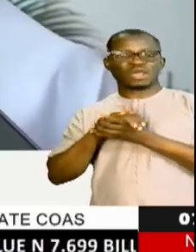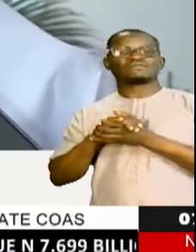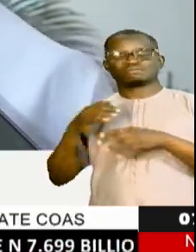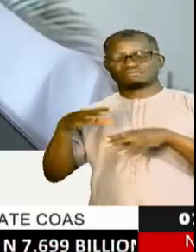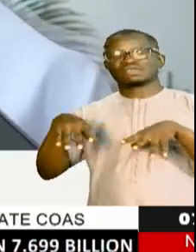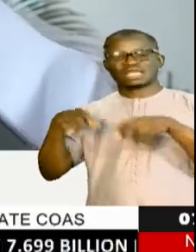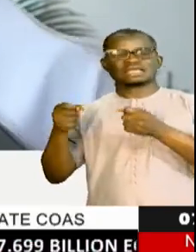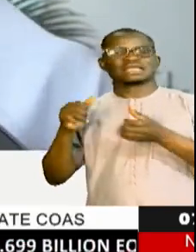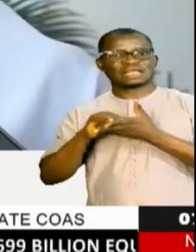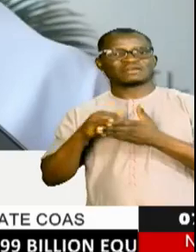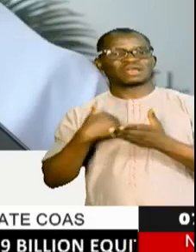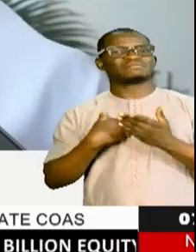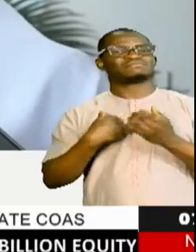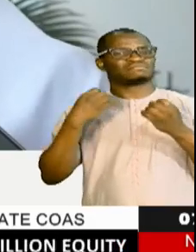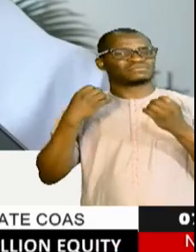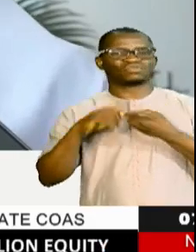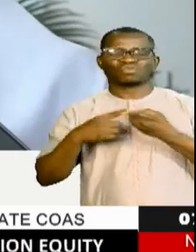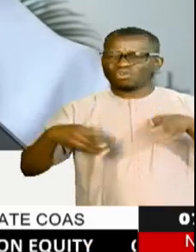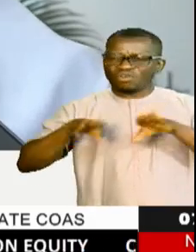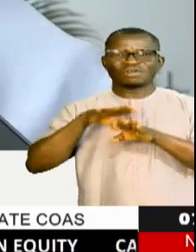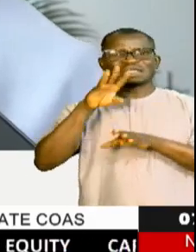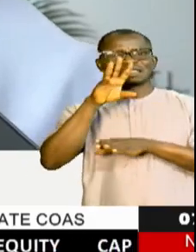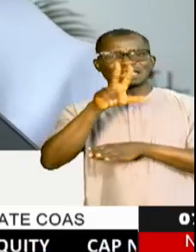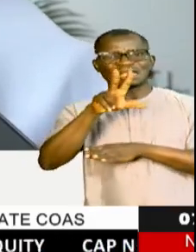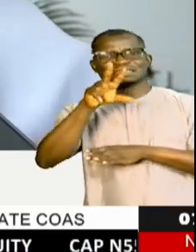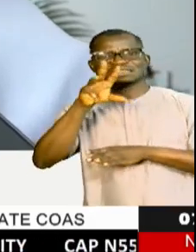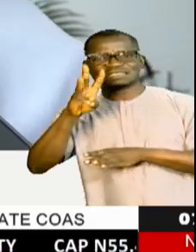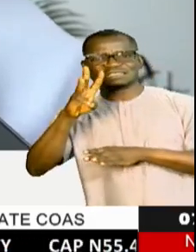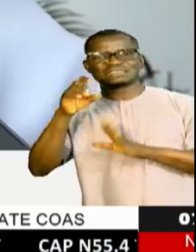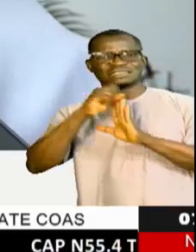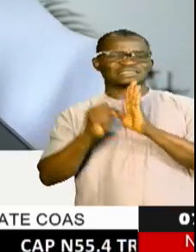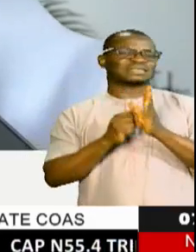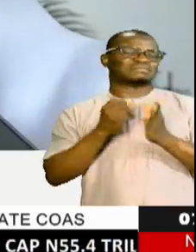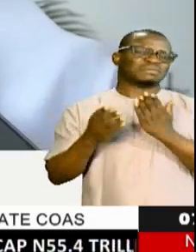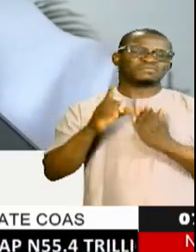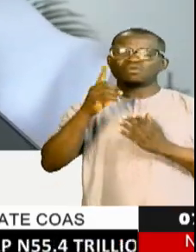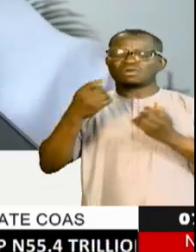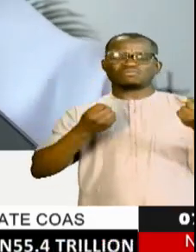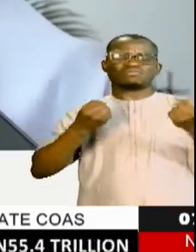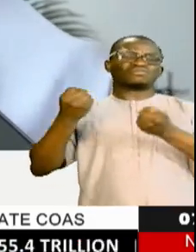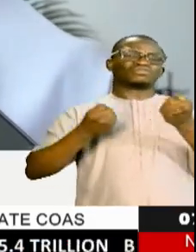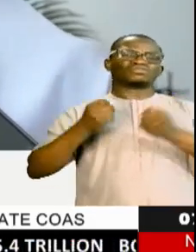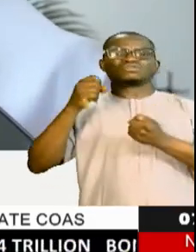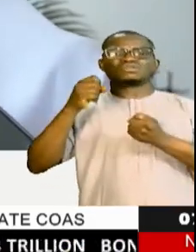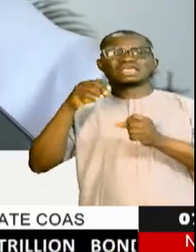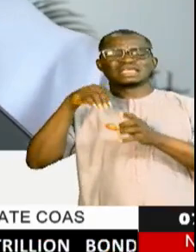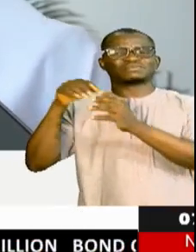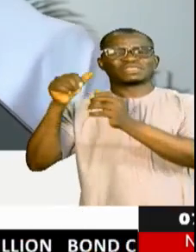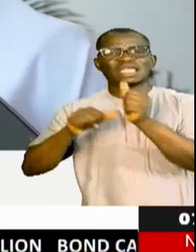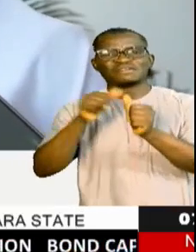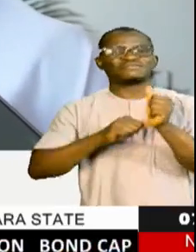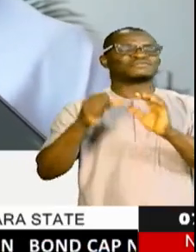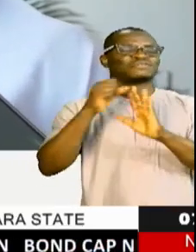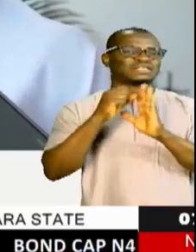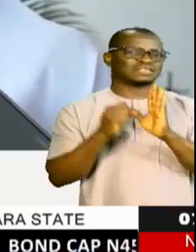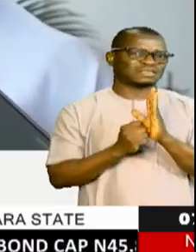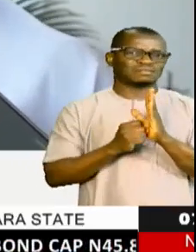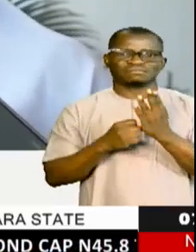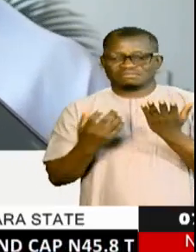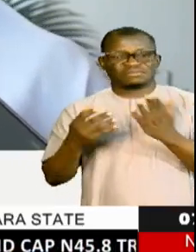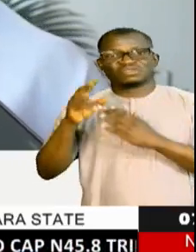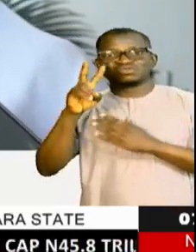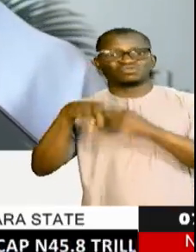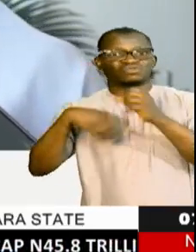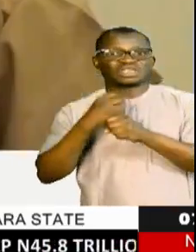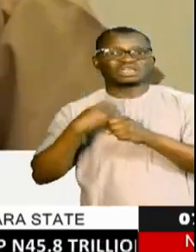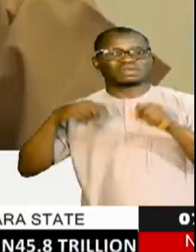maybe 7 states. To cover the 36 states, if it is 1 truck per state, so within under 2 years, we should be